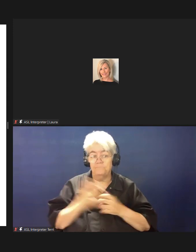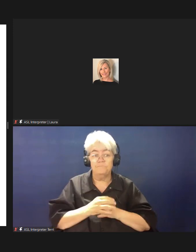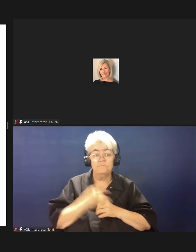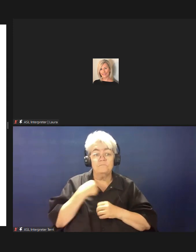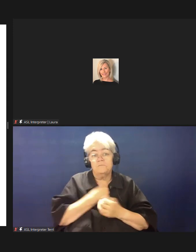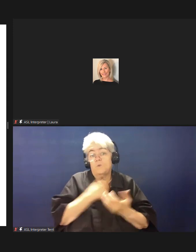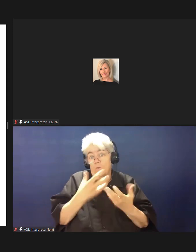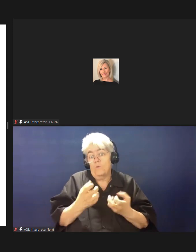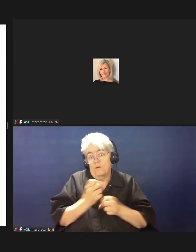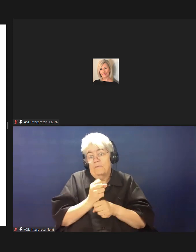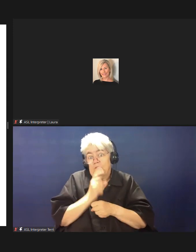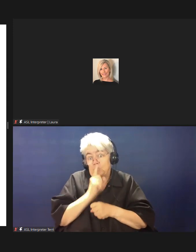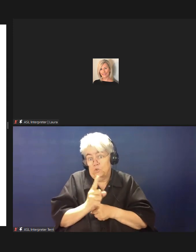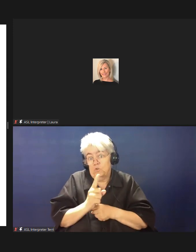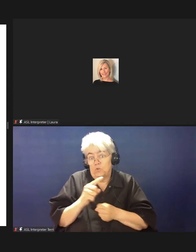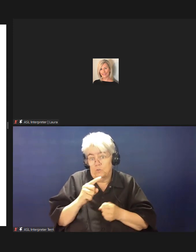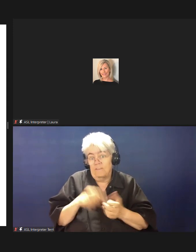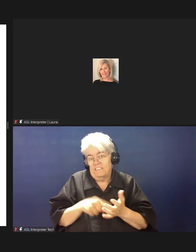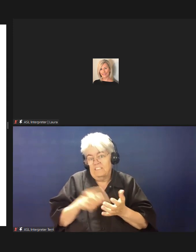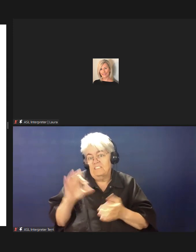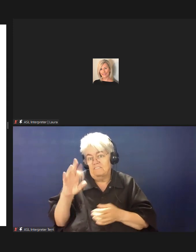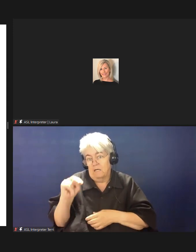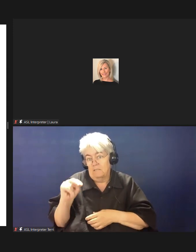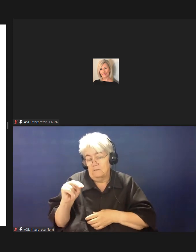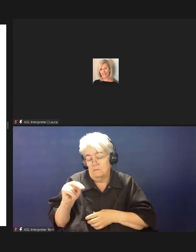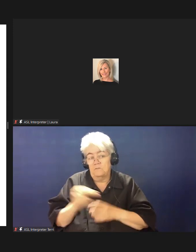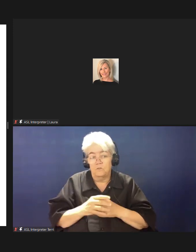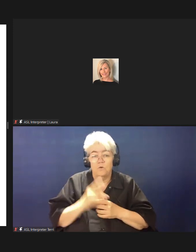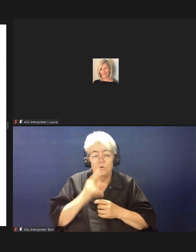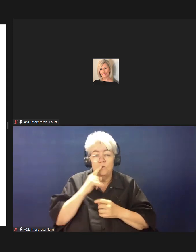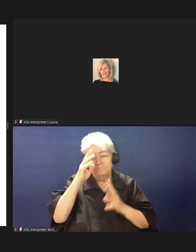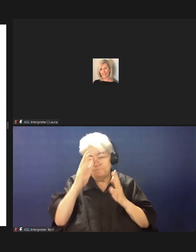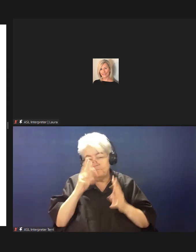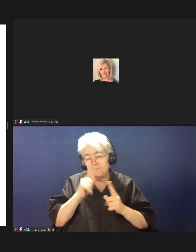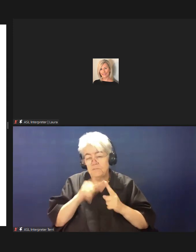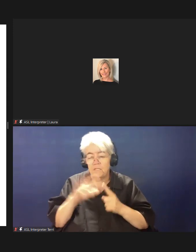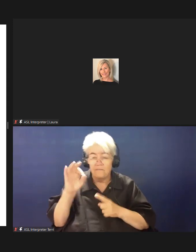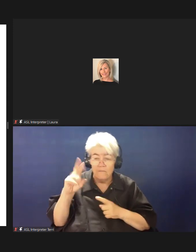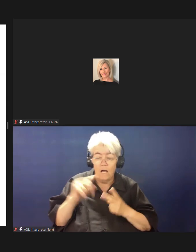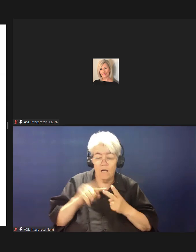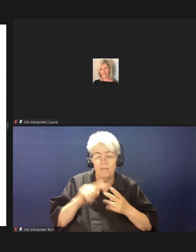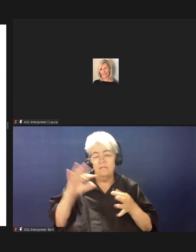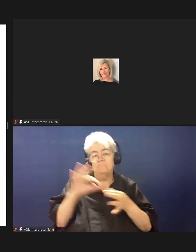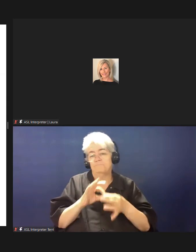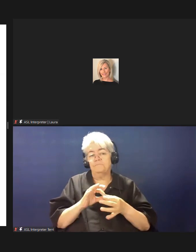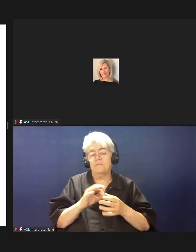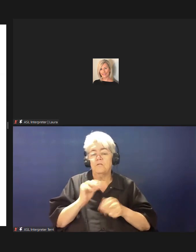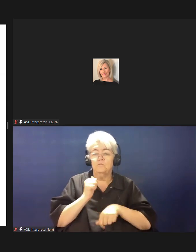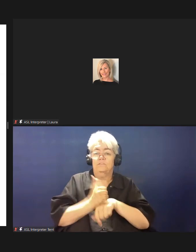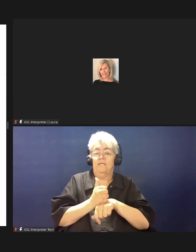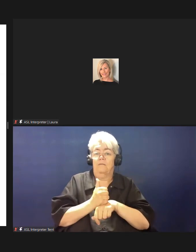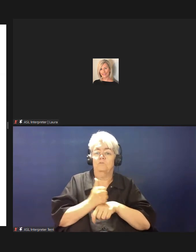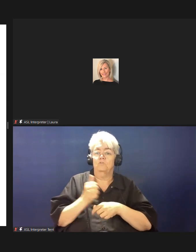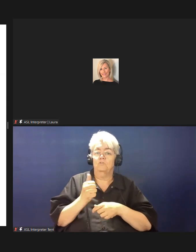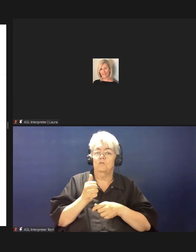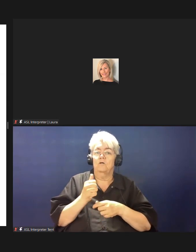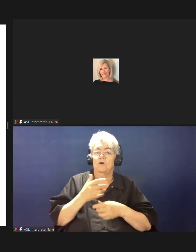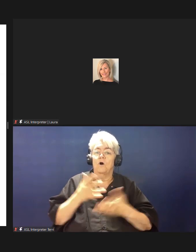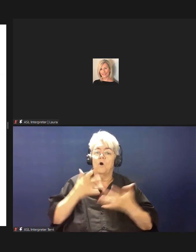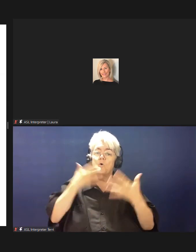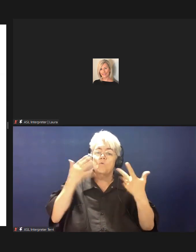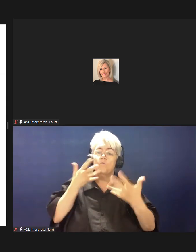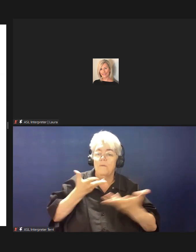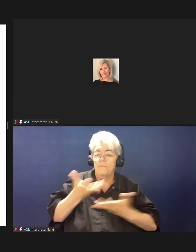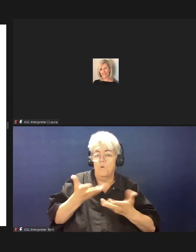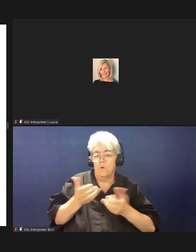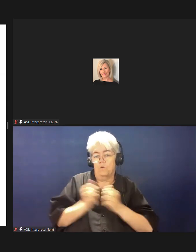to be sure to do that. So creating a fun feeling around the screening involves establishing rapport with the children. So for